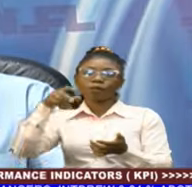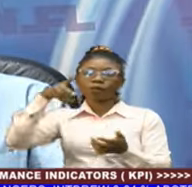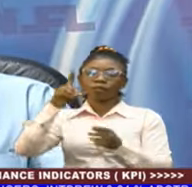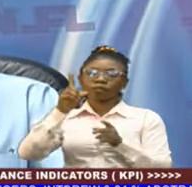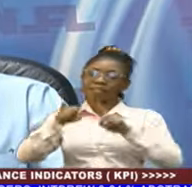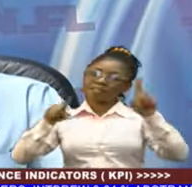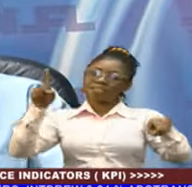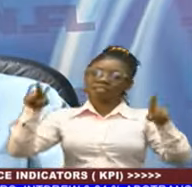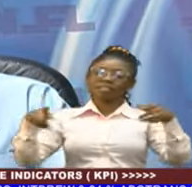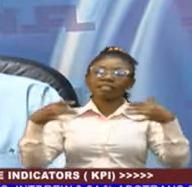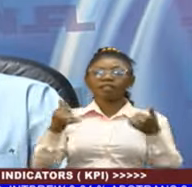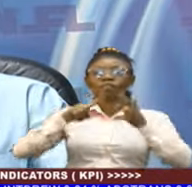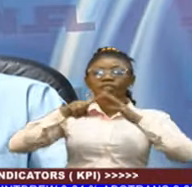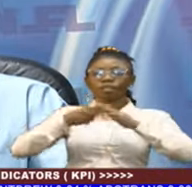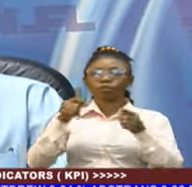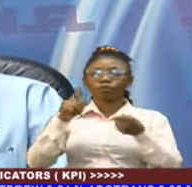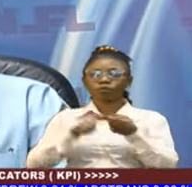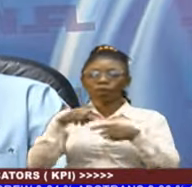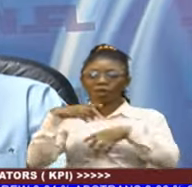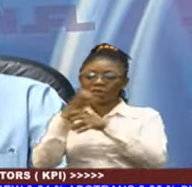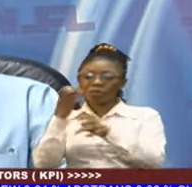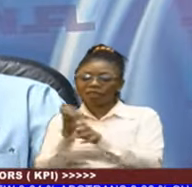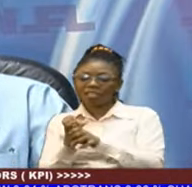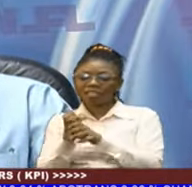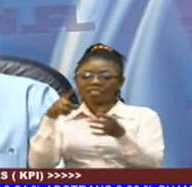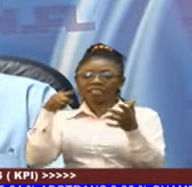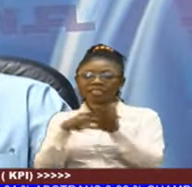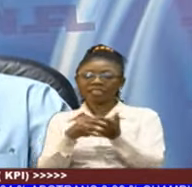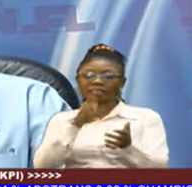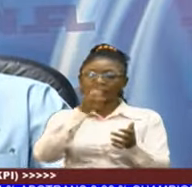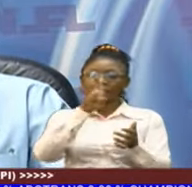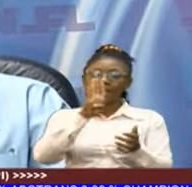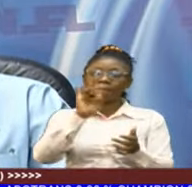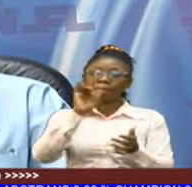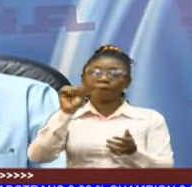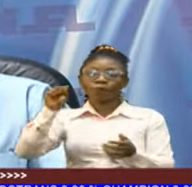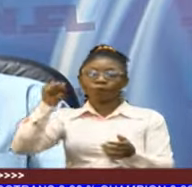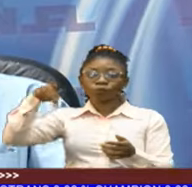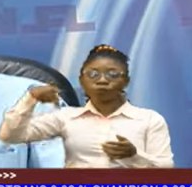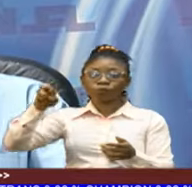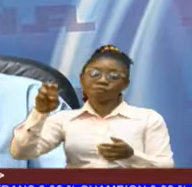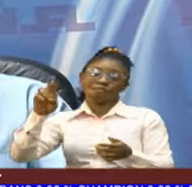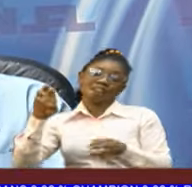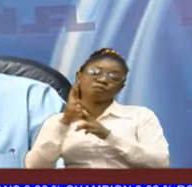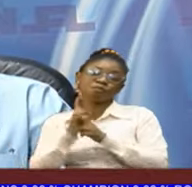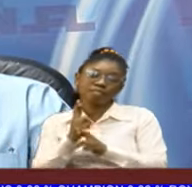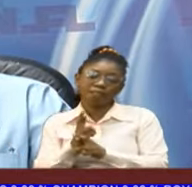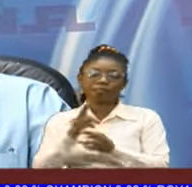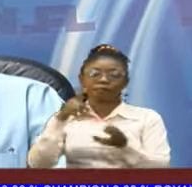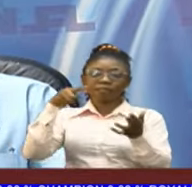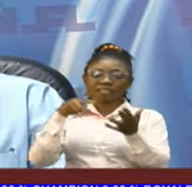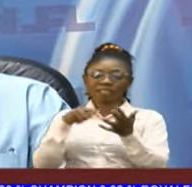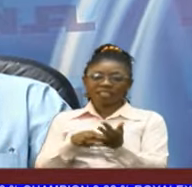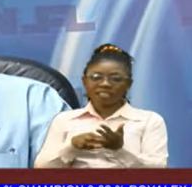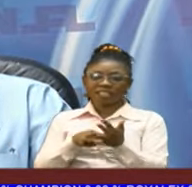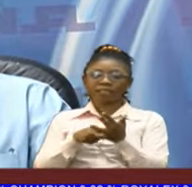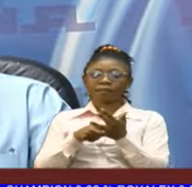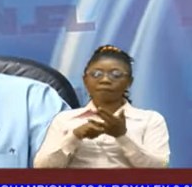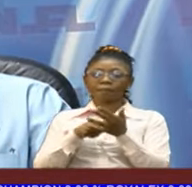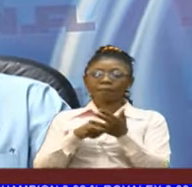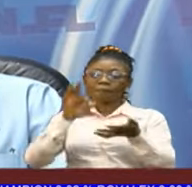began to create what we call this biosphere reserve. And this is being